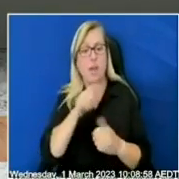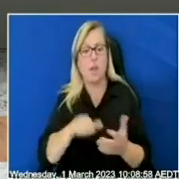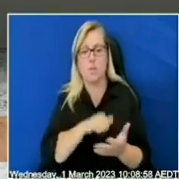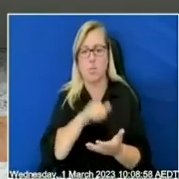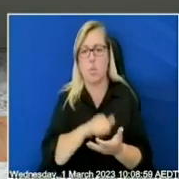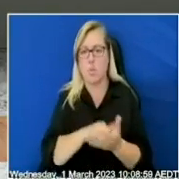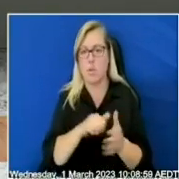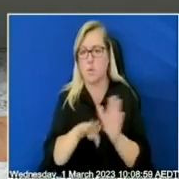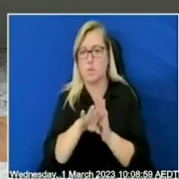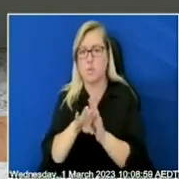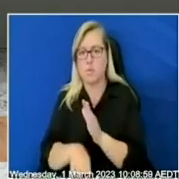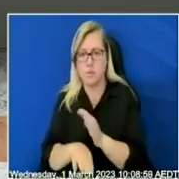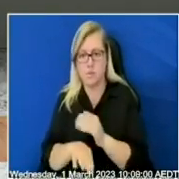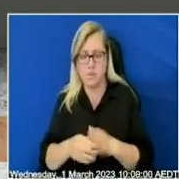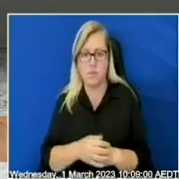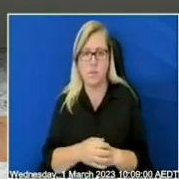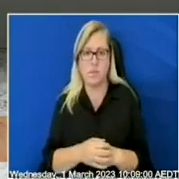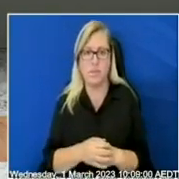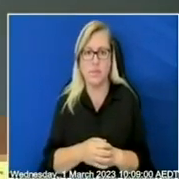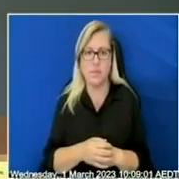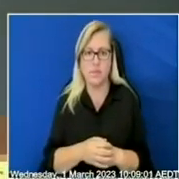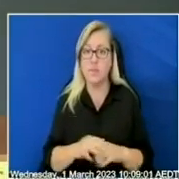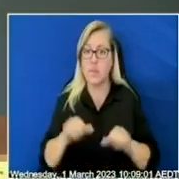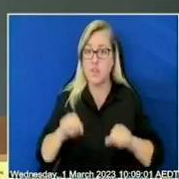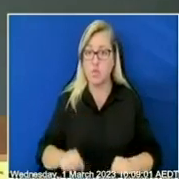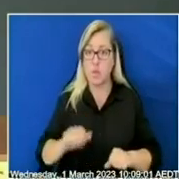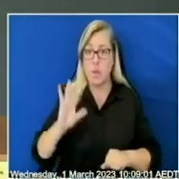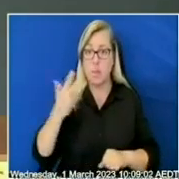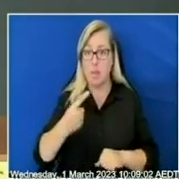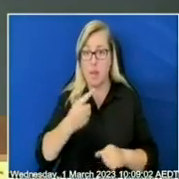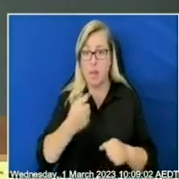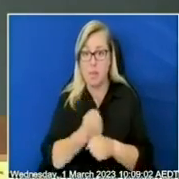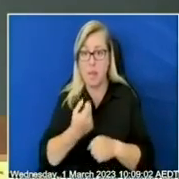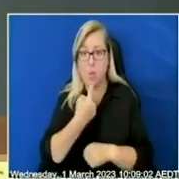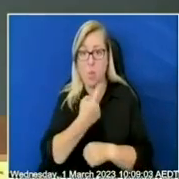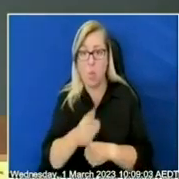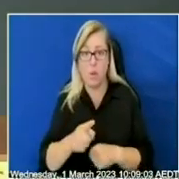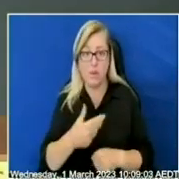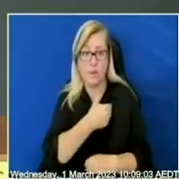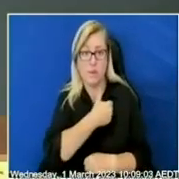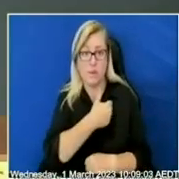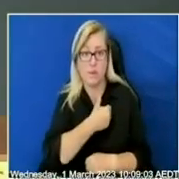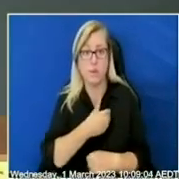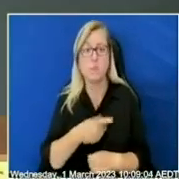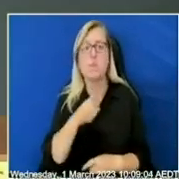Chair, you have made those orders this morning. I make those orders in the terms sought.